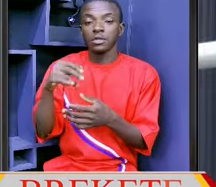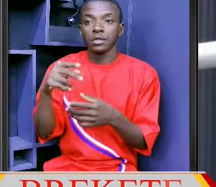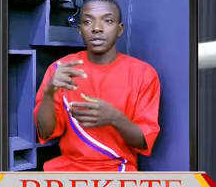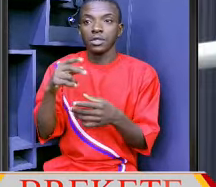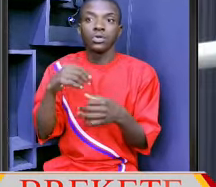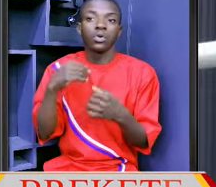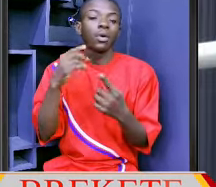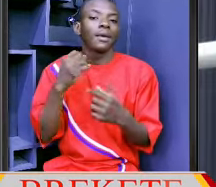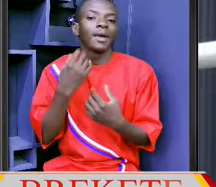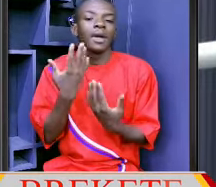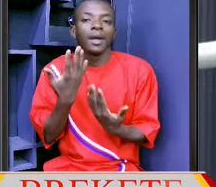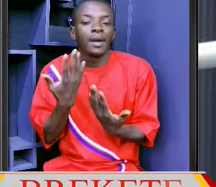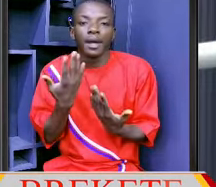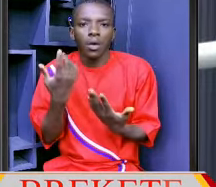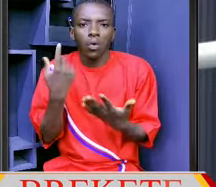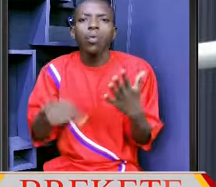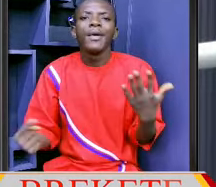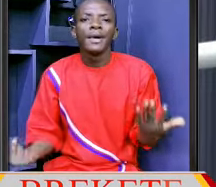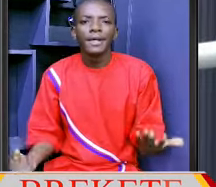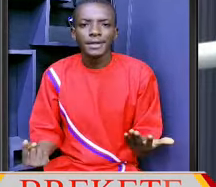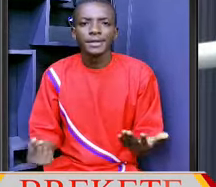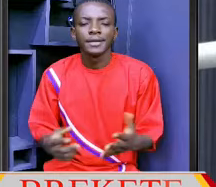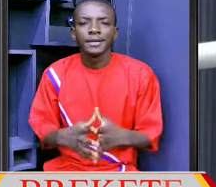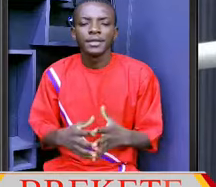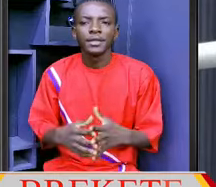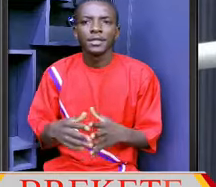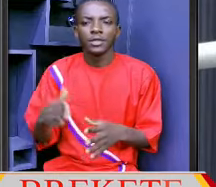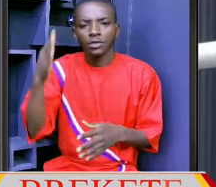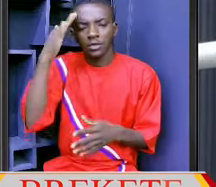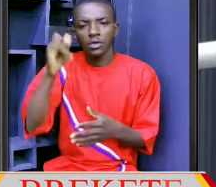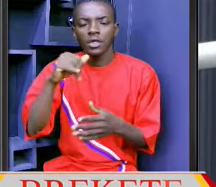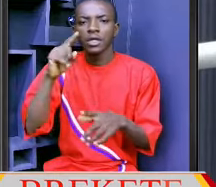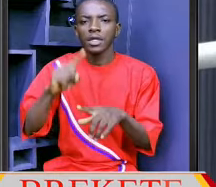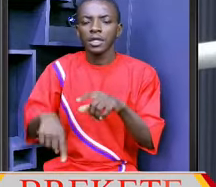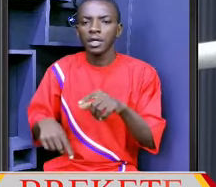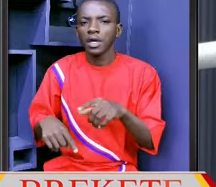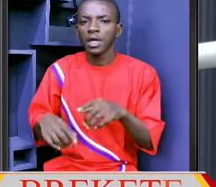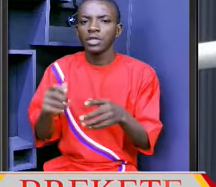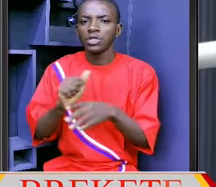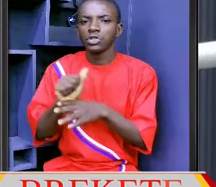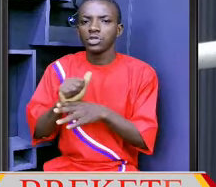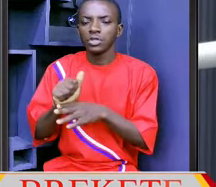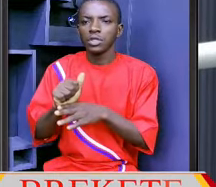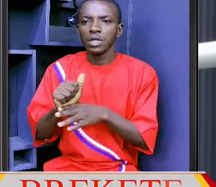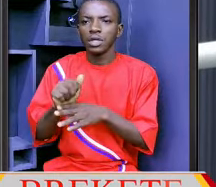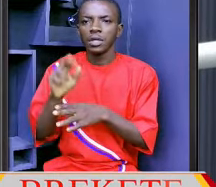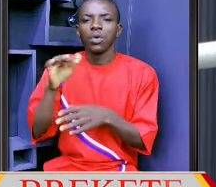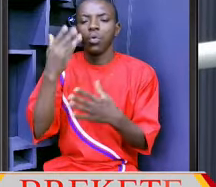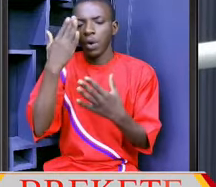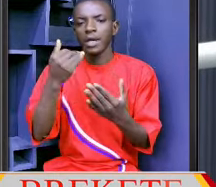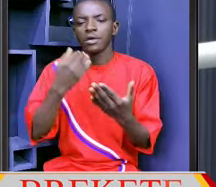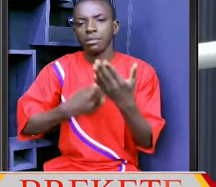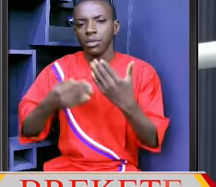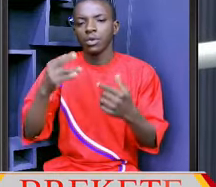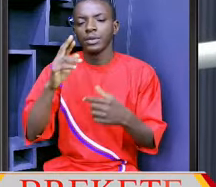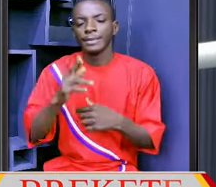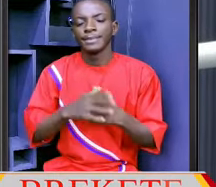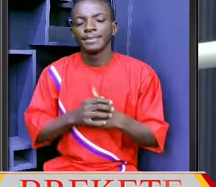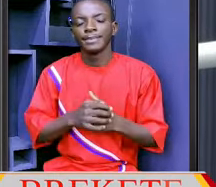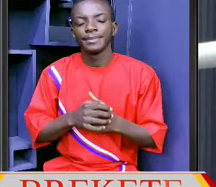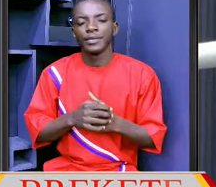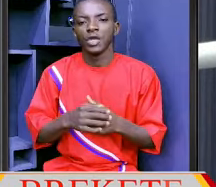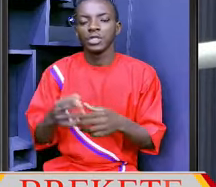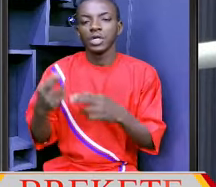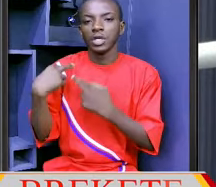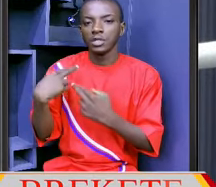talk, say, hey, yeah, waiting. You know, say, you know, fit train and why you born them. It